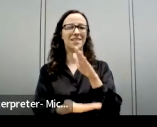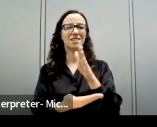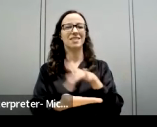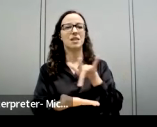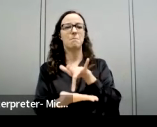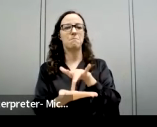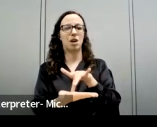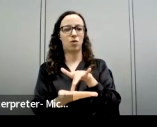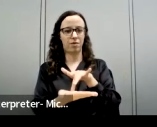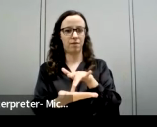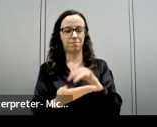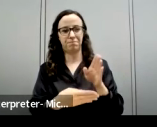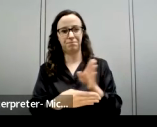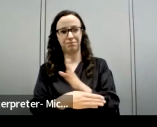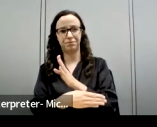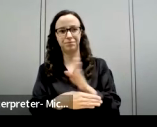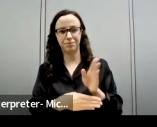Oops.